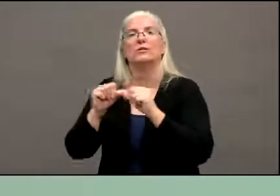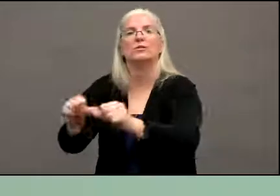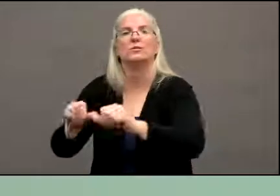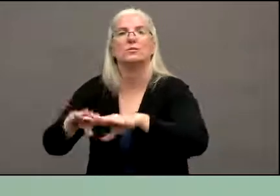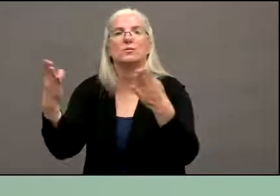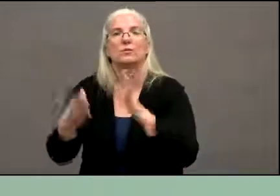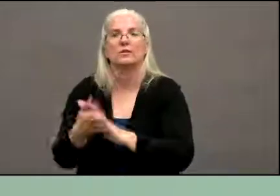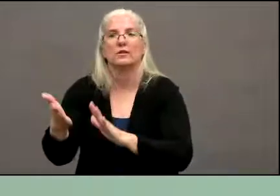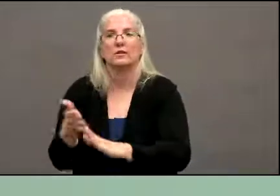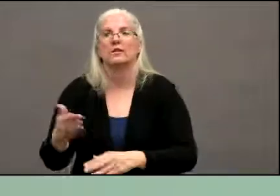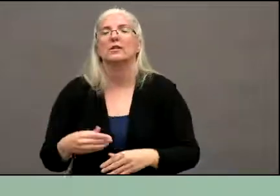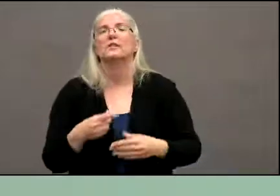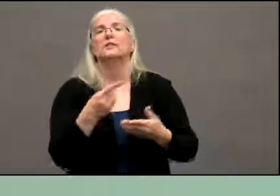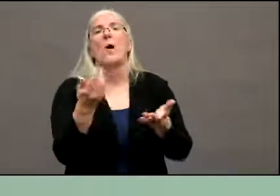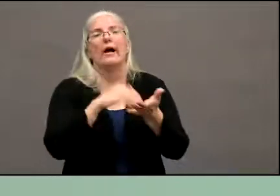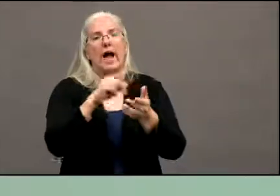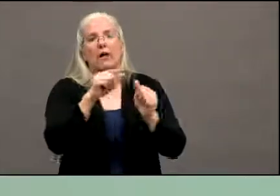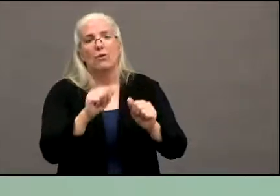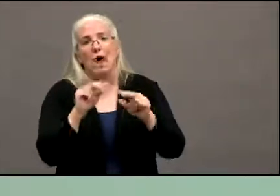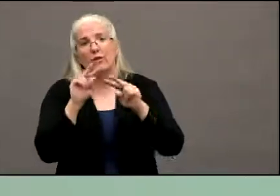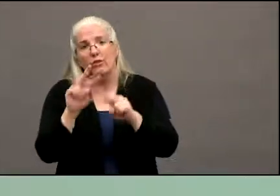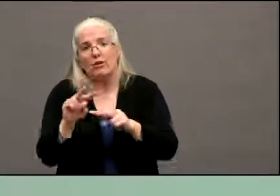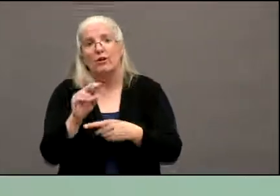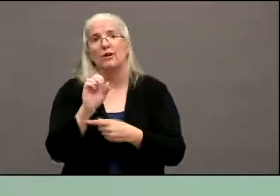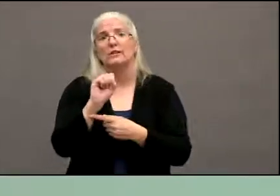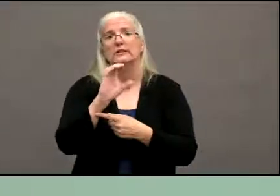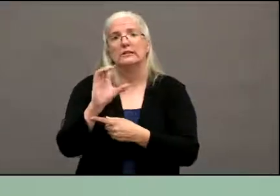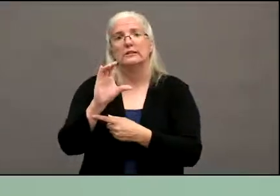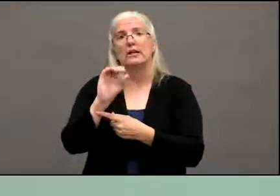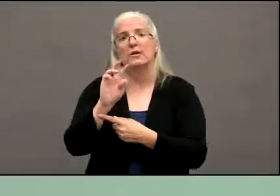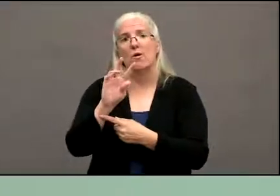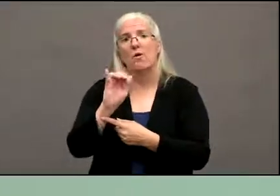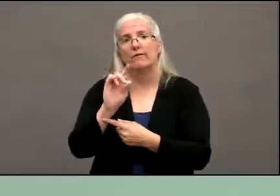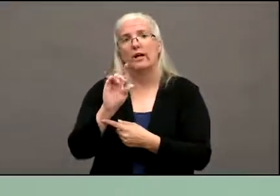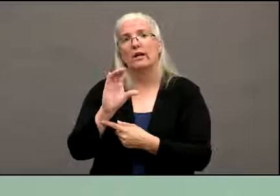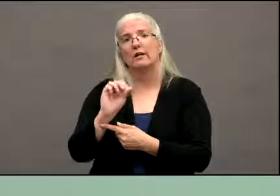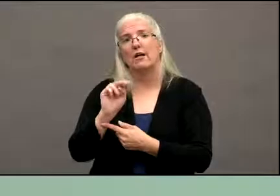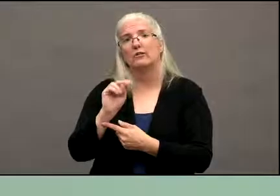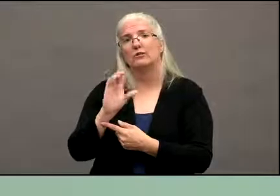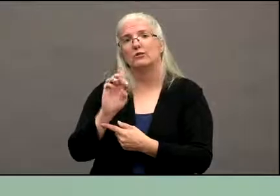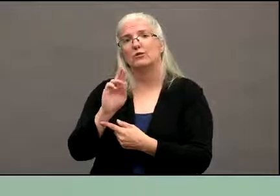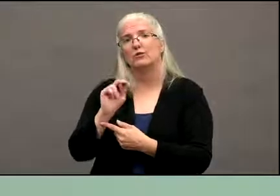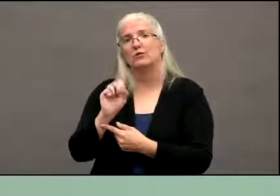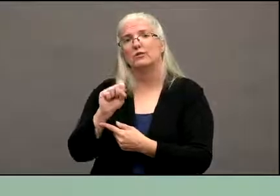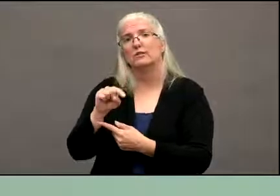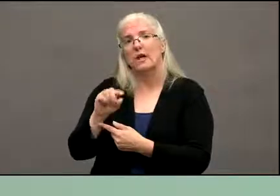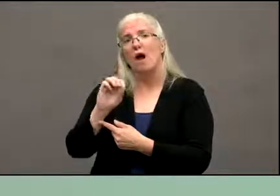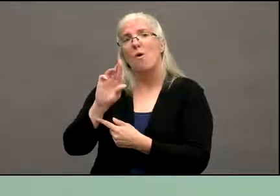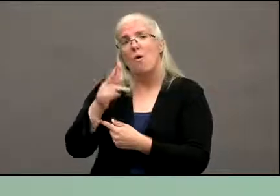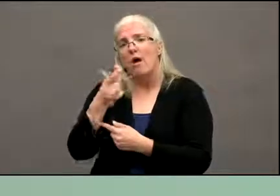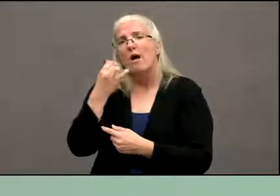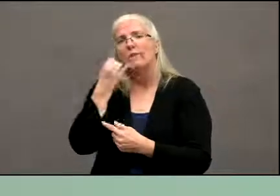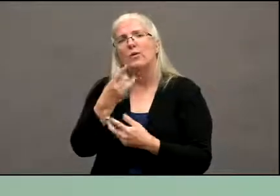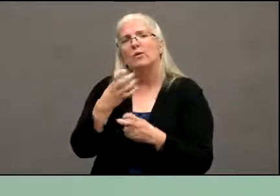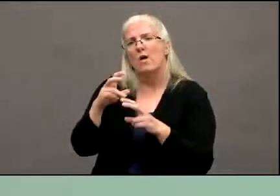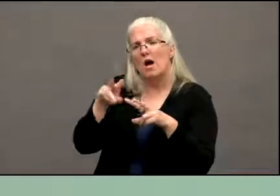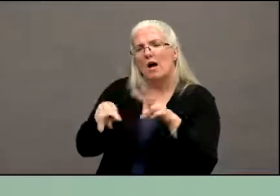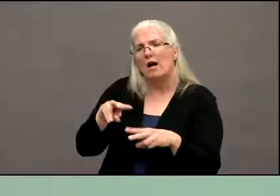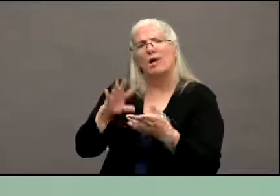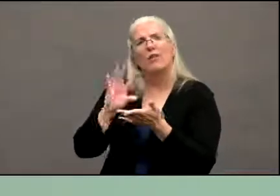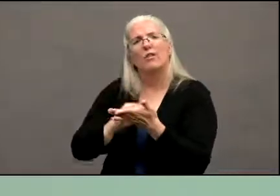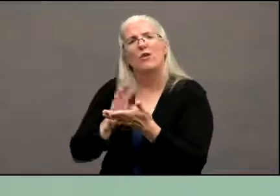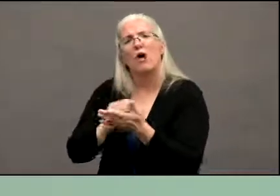seccovidconcerns.org and see what is required of your business, how to submit a social distancing protocol. And also, too, as a patron or